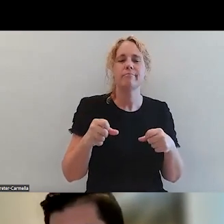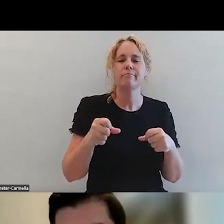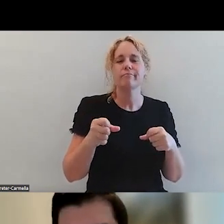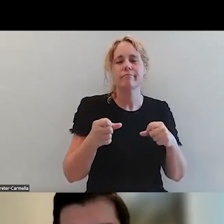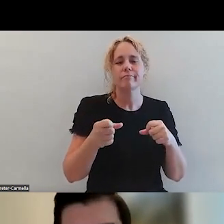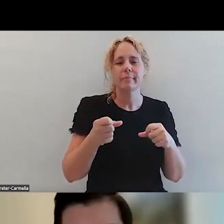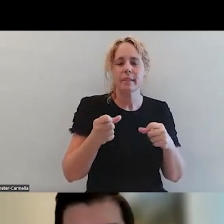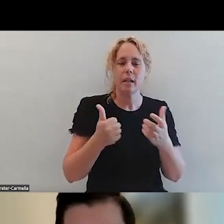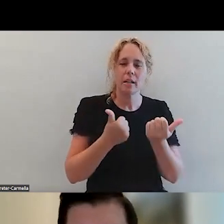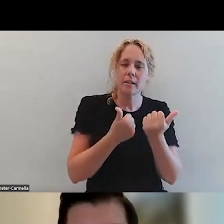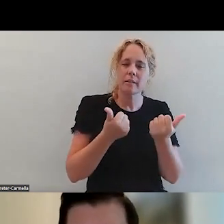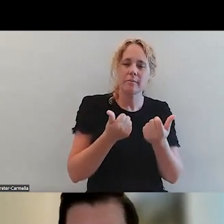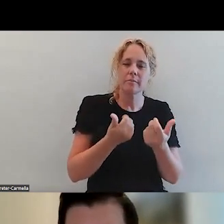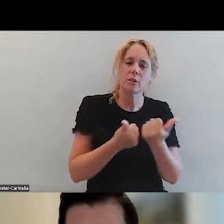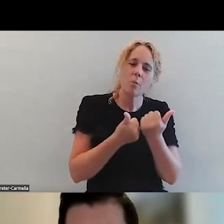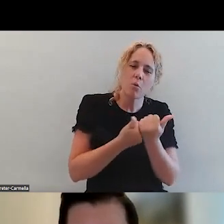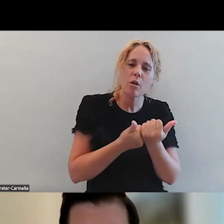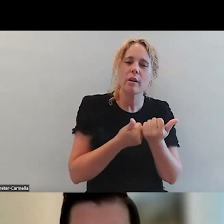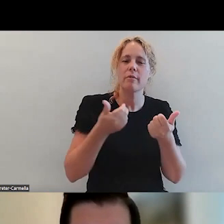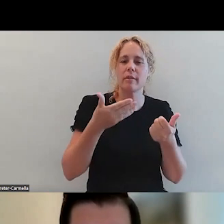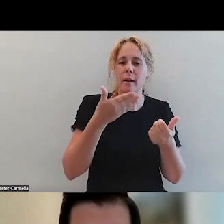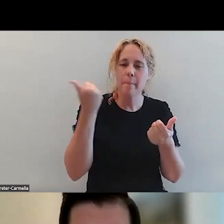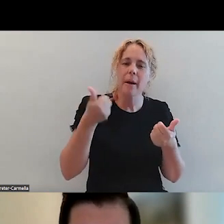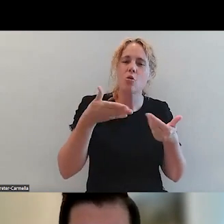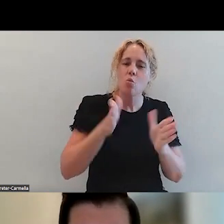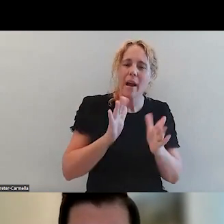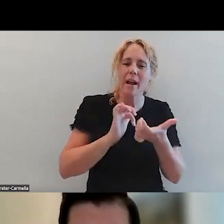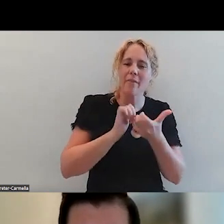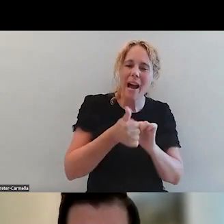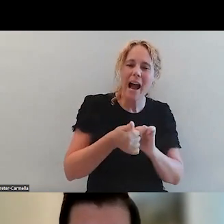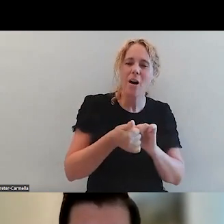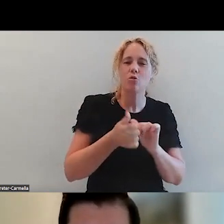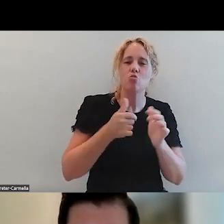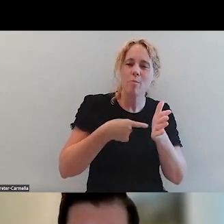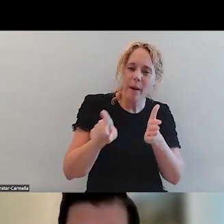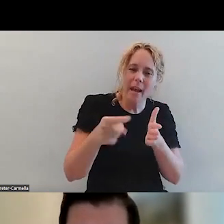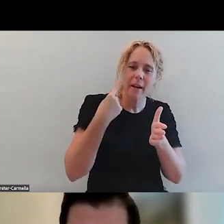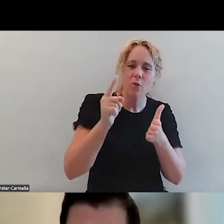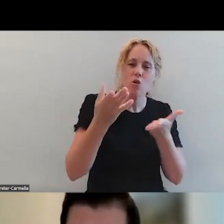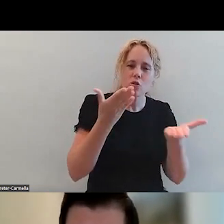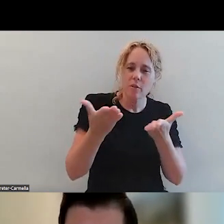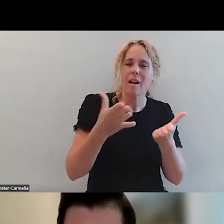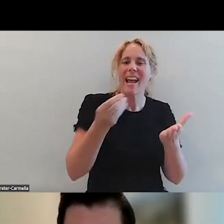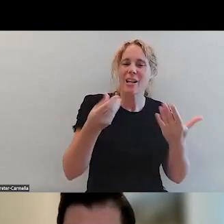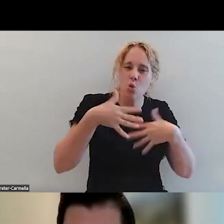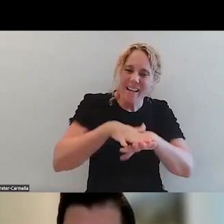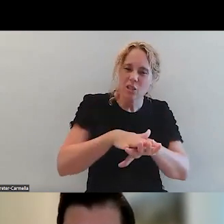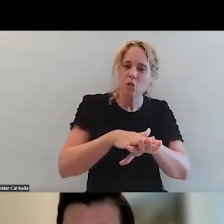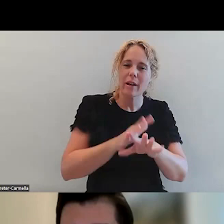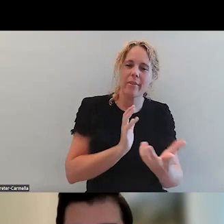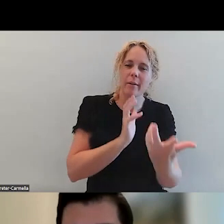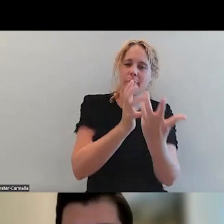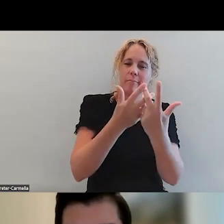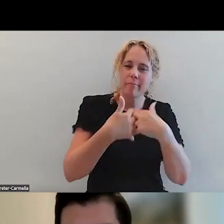able to support in a more and better way how to pay for those services and to integrate them and align them